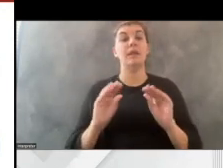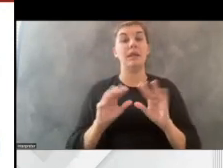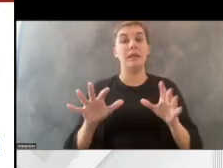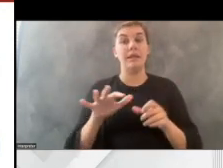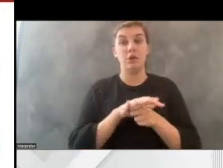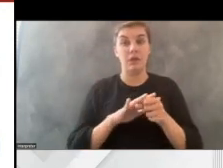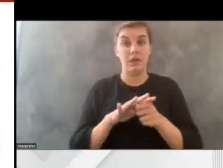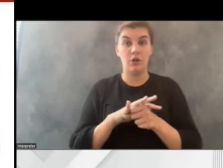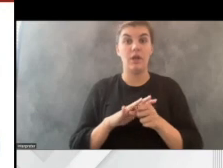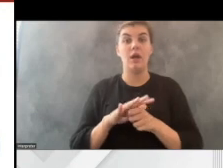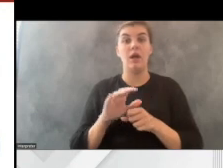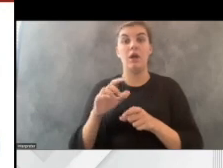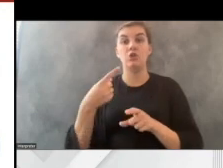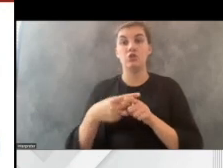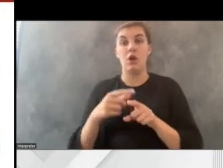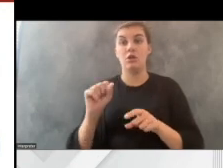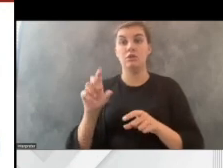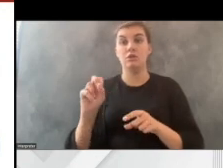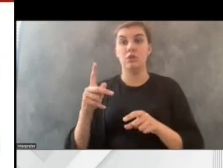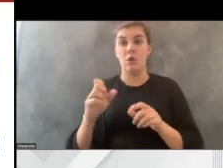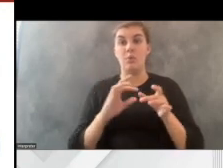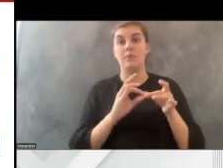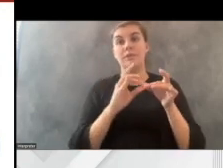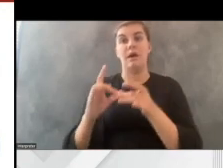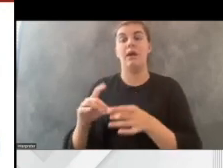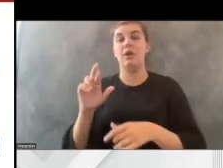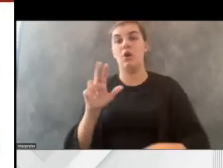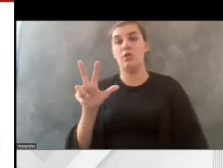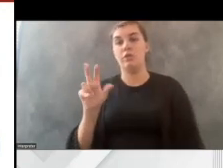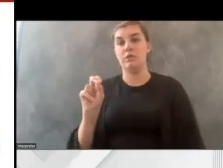maximum above the walking surface.